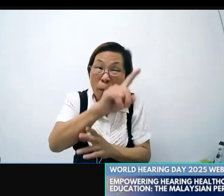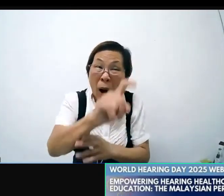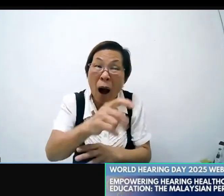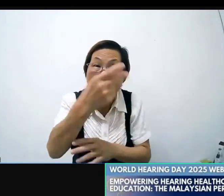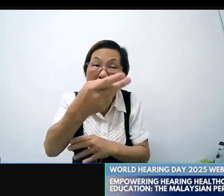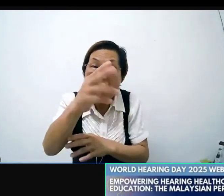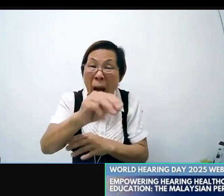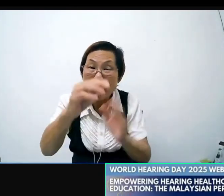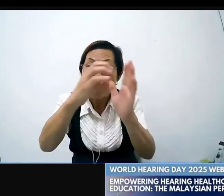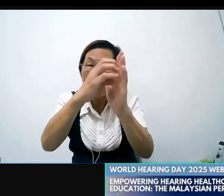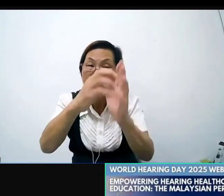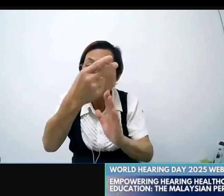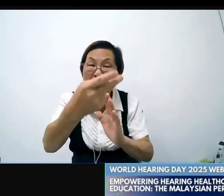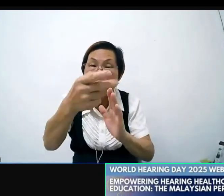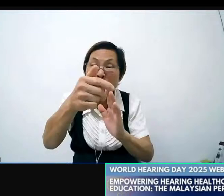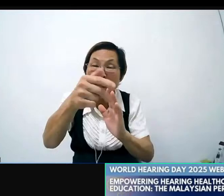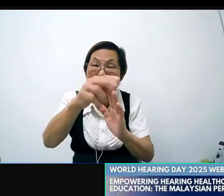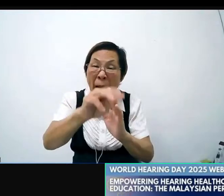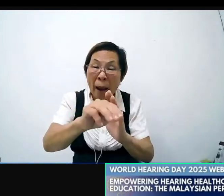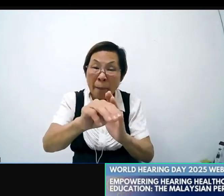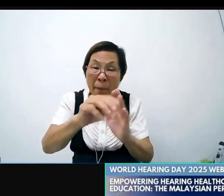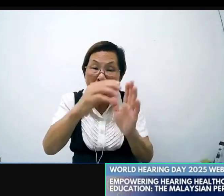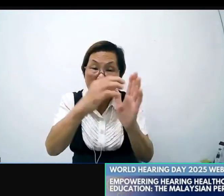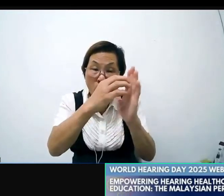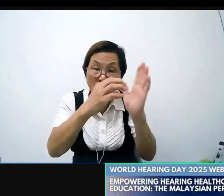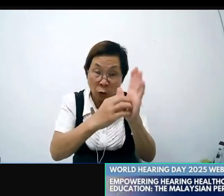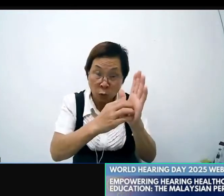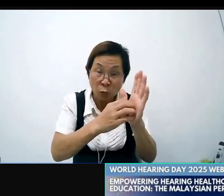ham module, one of the common